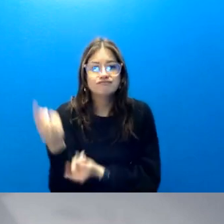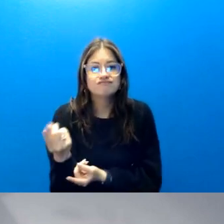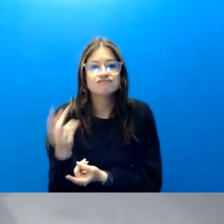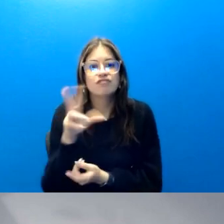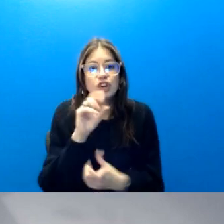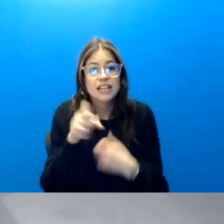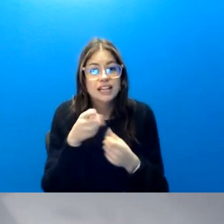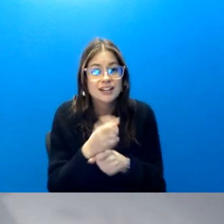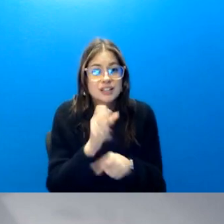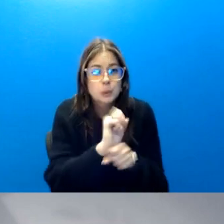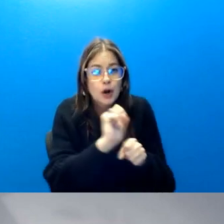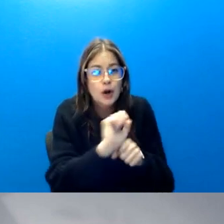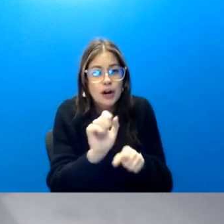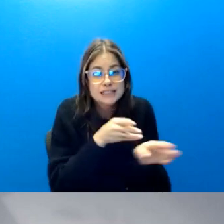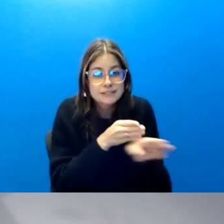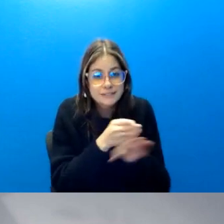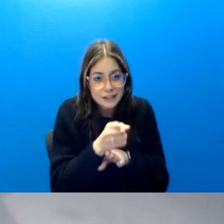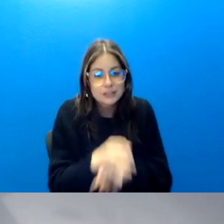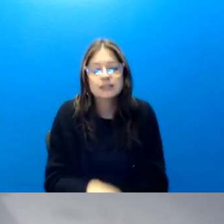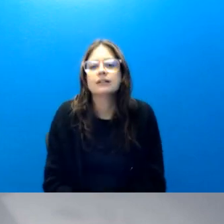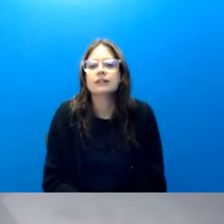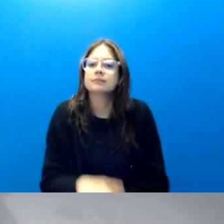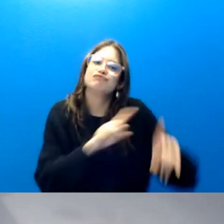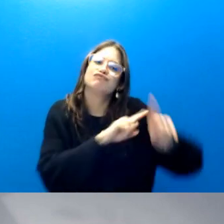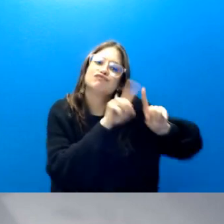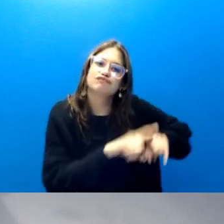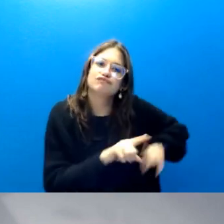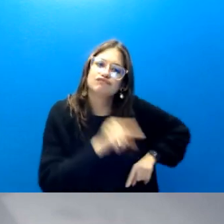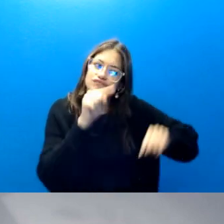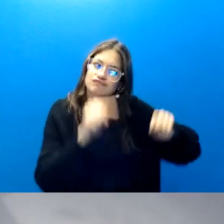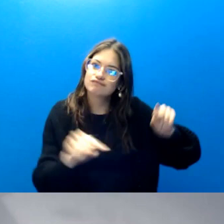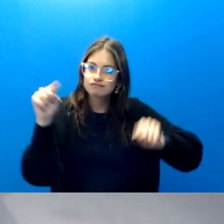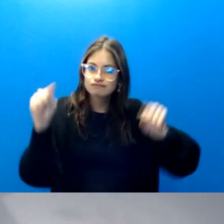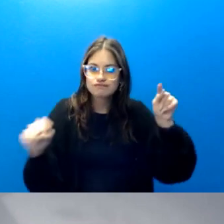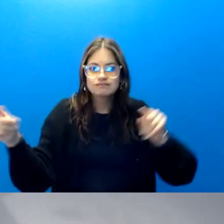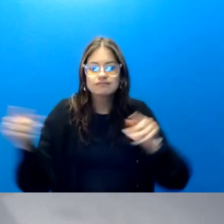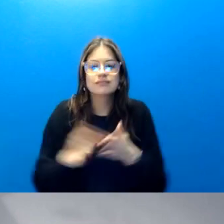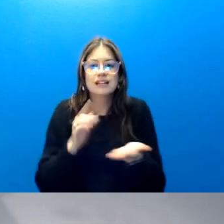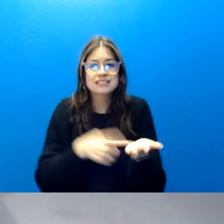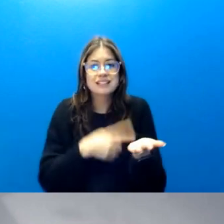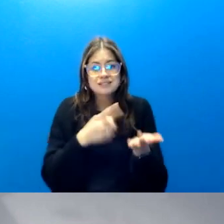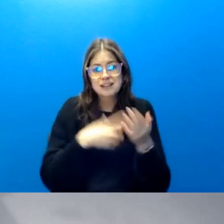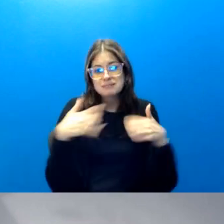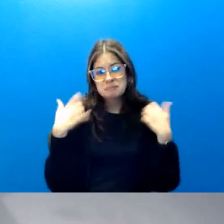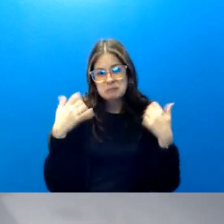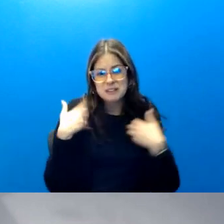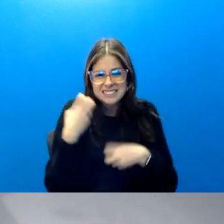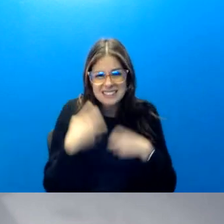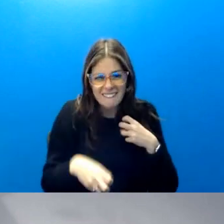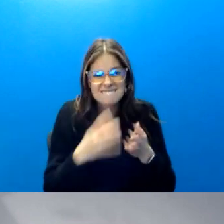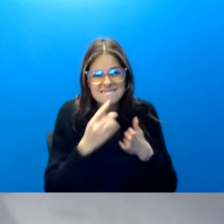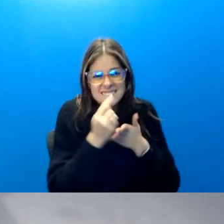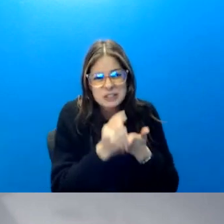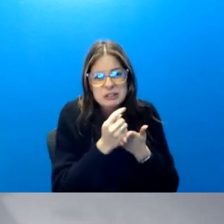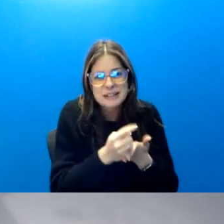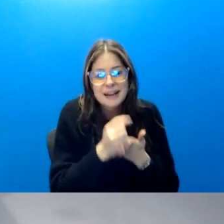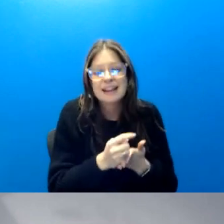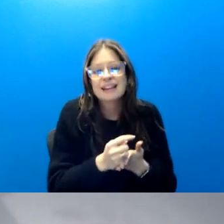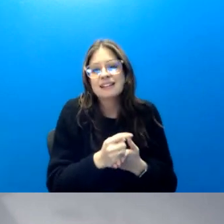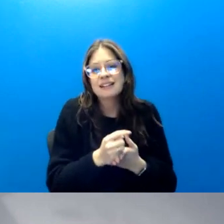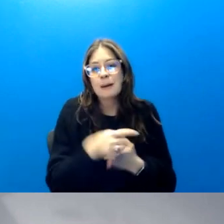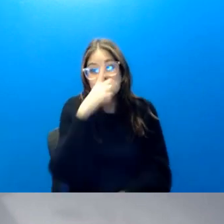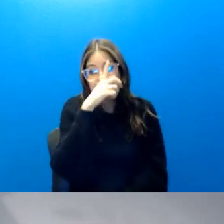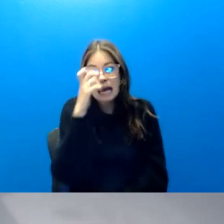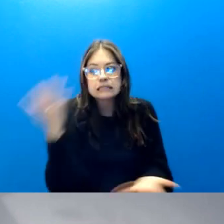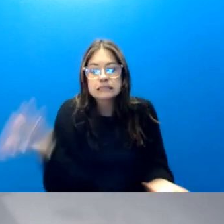over 30 years and I've worked with all populations. And sometimes the youth is the hardest to work with in treatment because for that